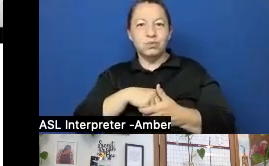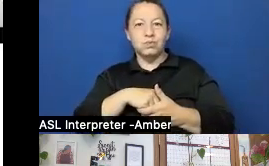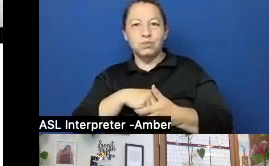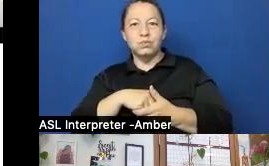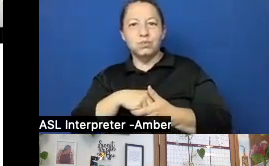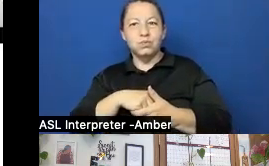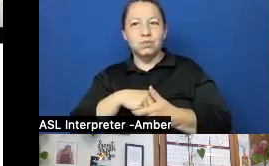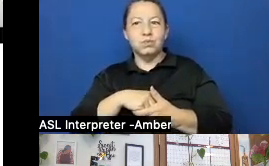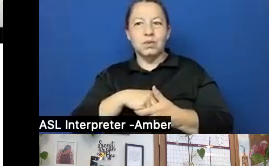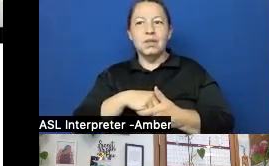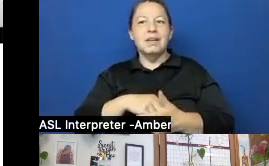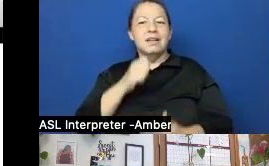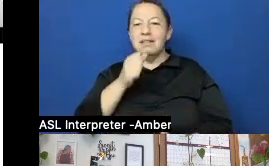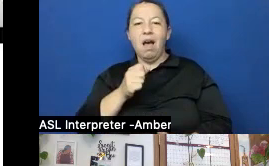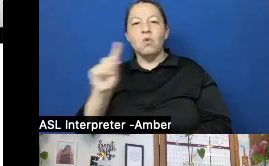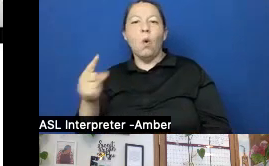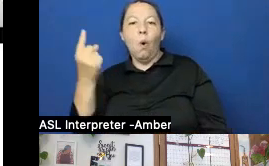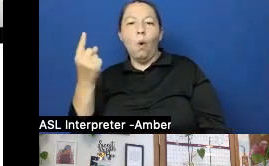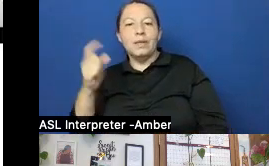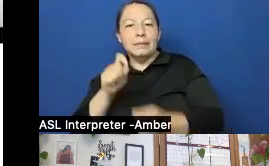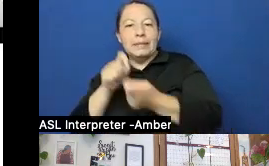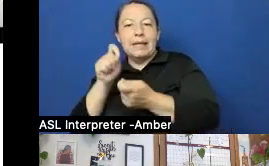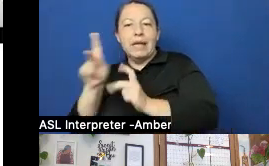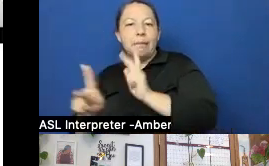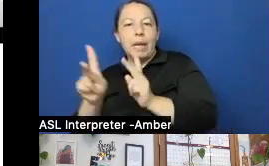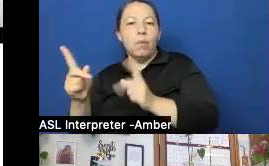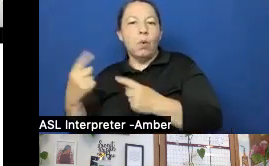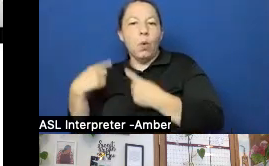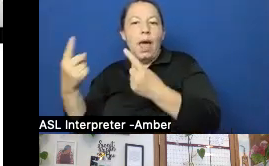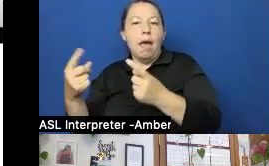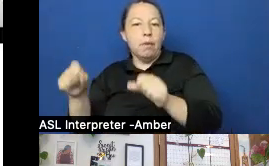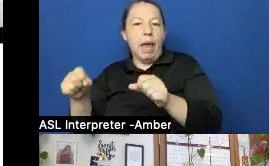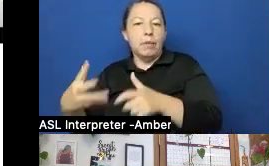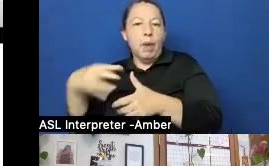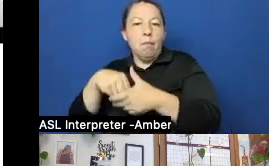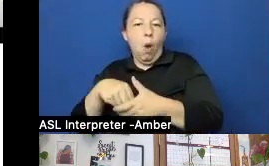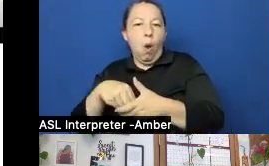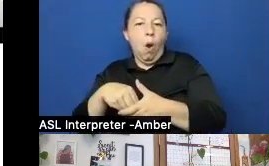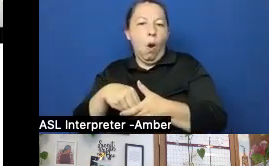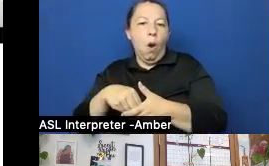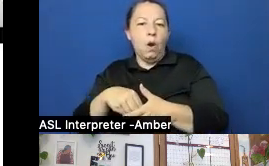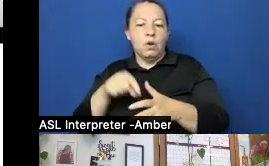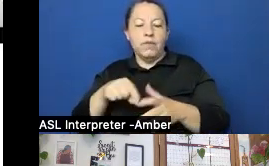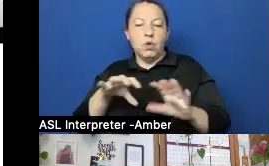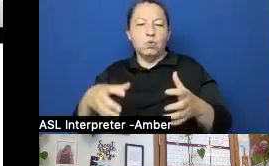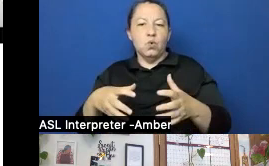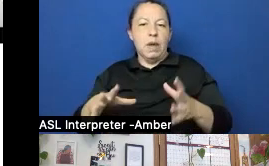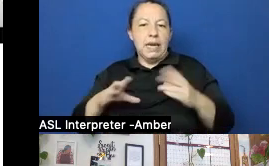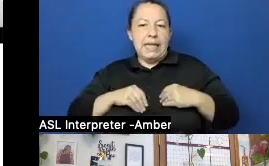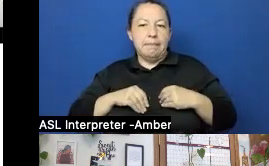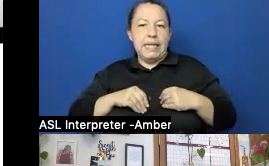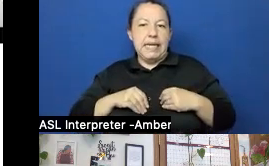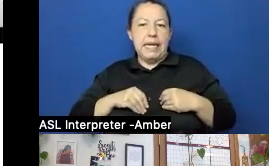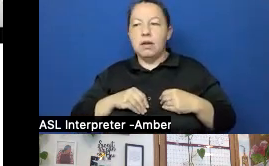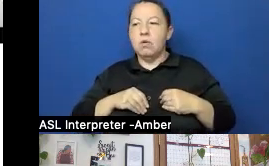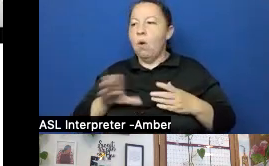only certain people will ever be a part of a inner circle and accepted, but everybody else is on the